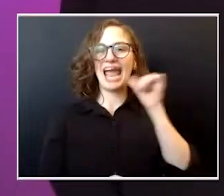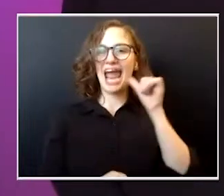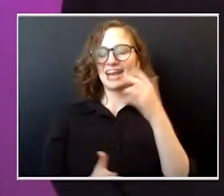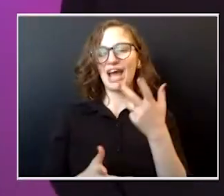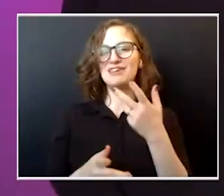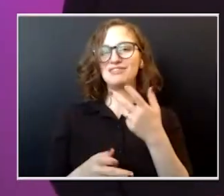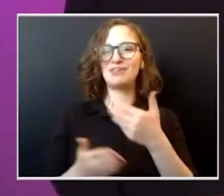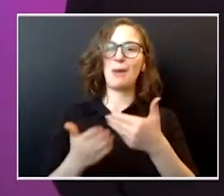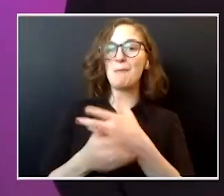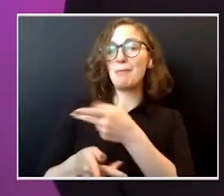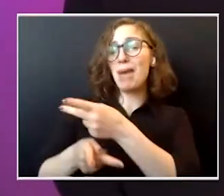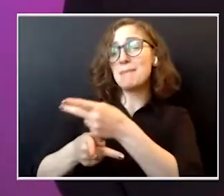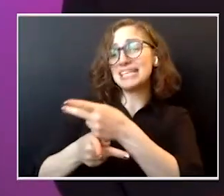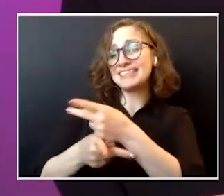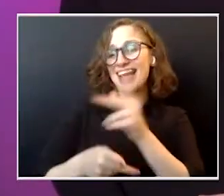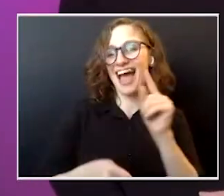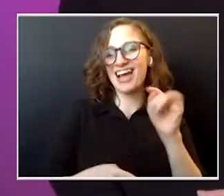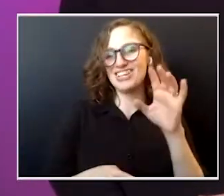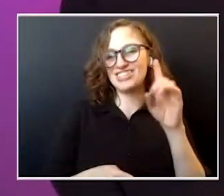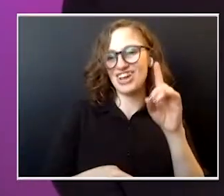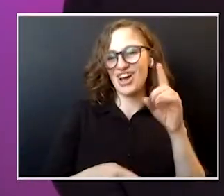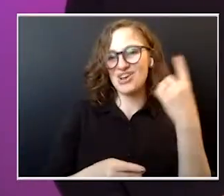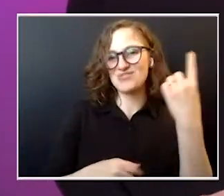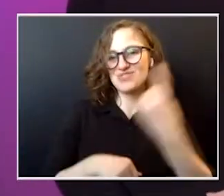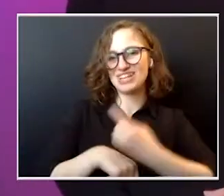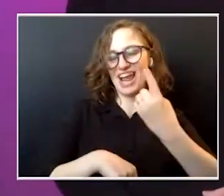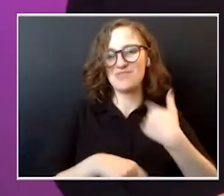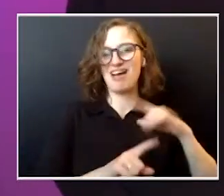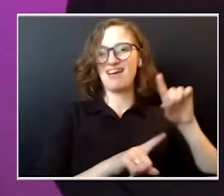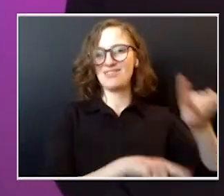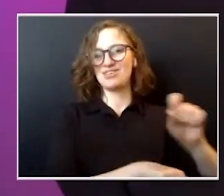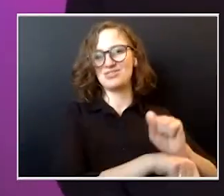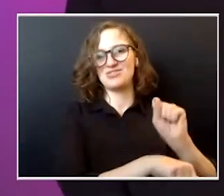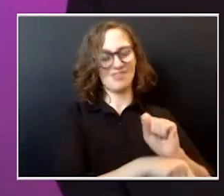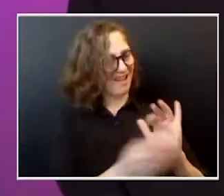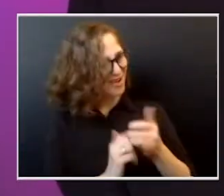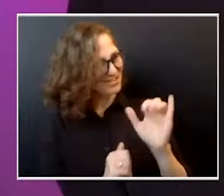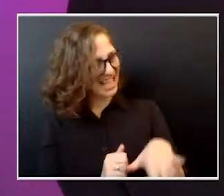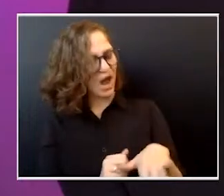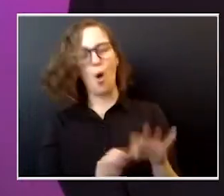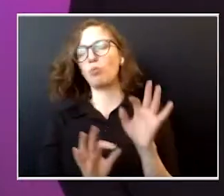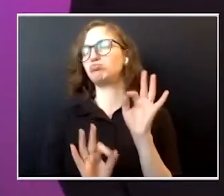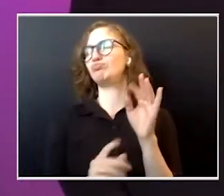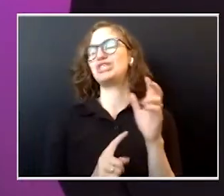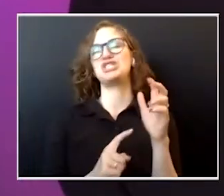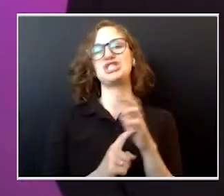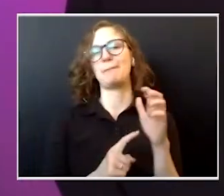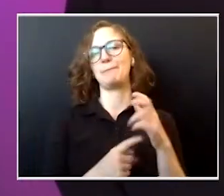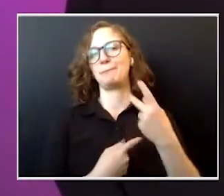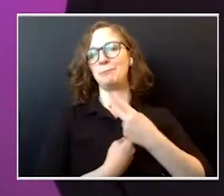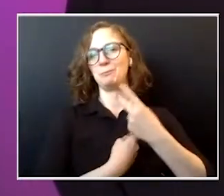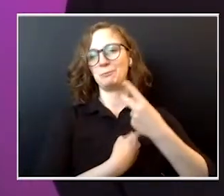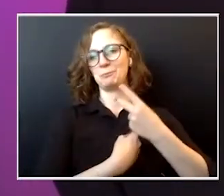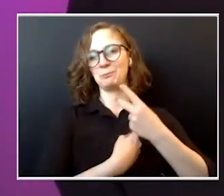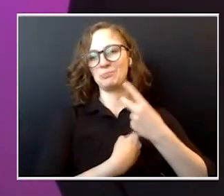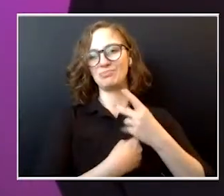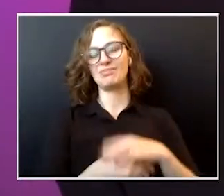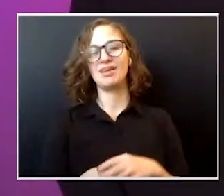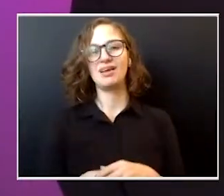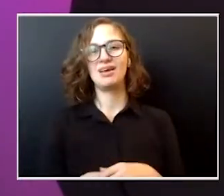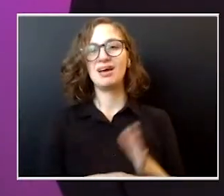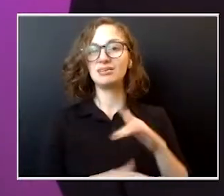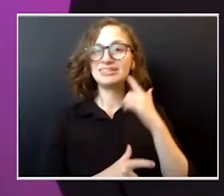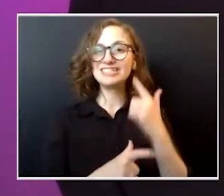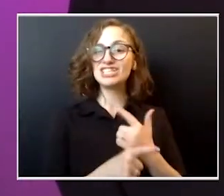and like how'd that go? Things like that. She was an excellent caretaker. My sister flew out for a week when Tori went back